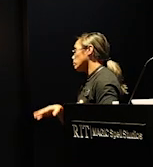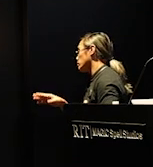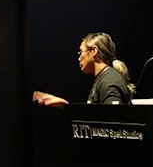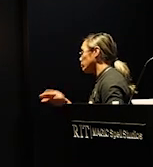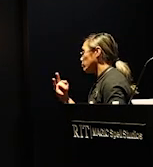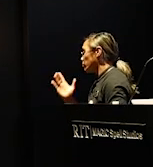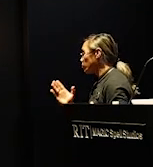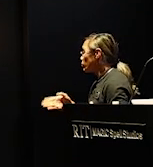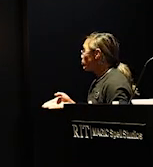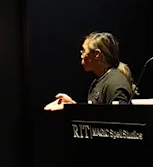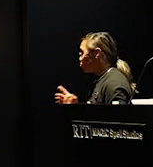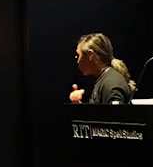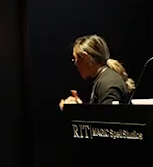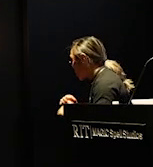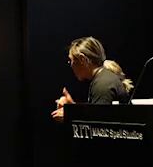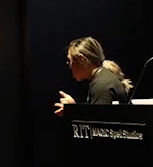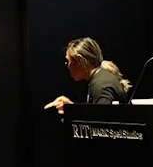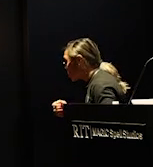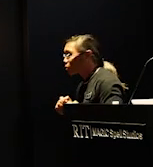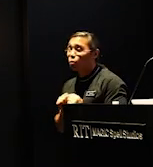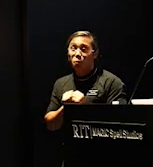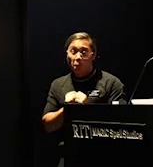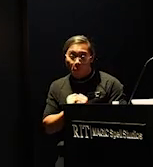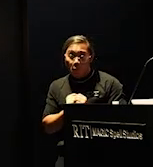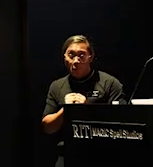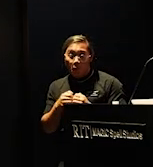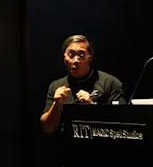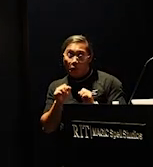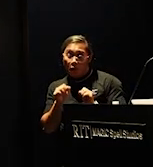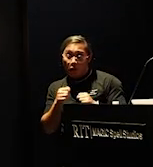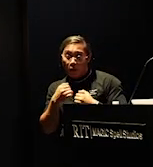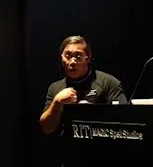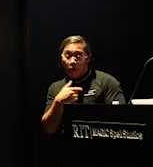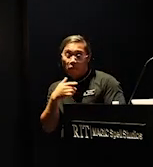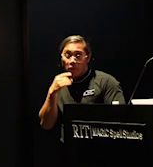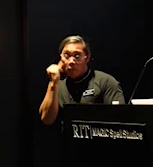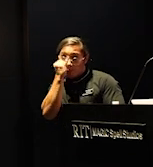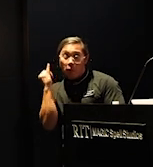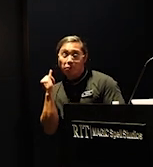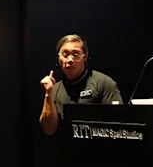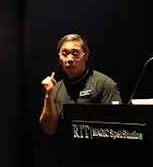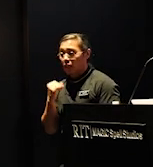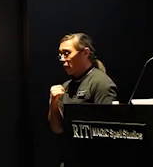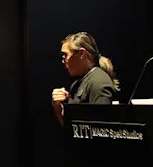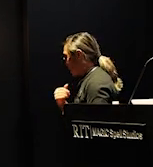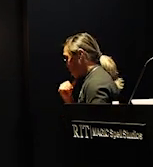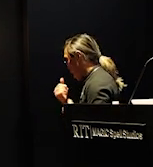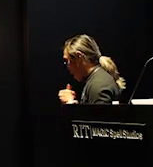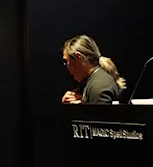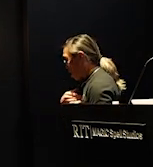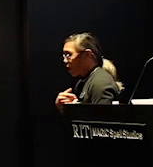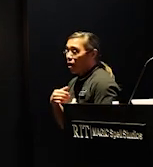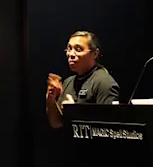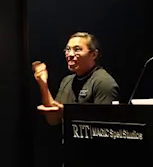Pepsi. No, that's not what they do. What do they say? You say, can I have a Pepsi? And they say, I have Coke. Is that okay? You're like, cool. What they just did is